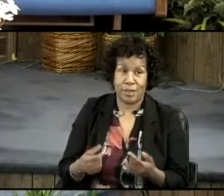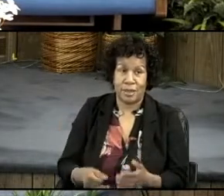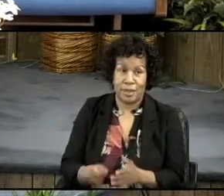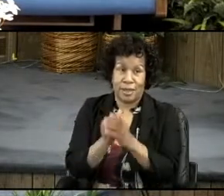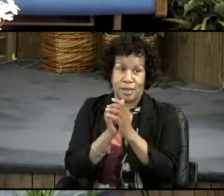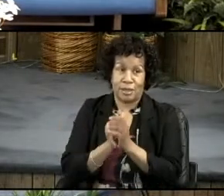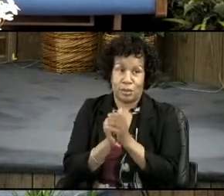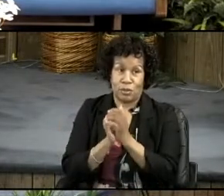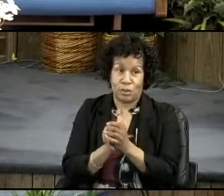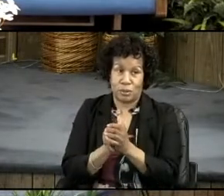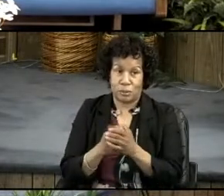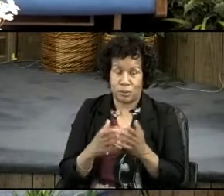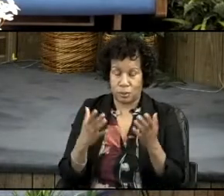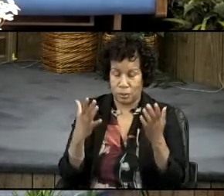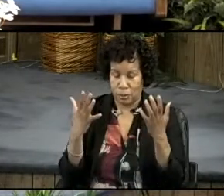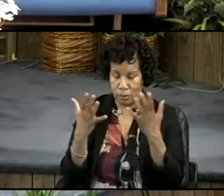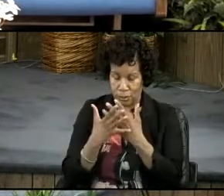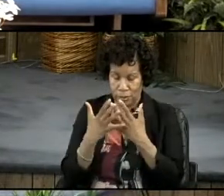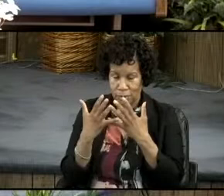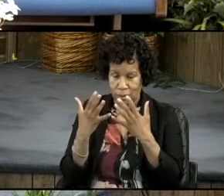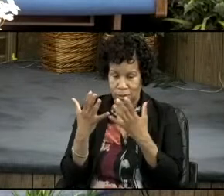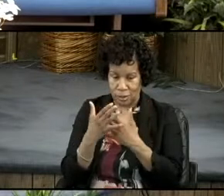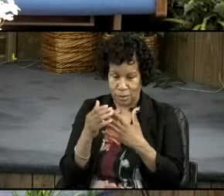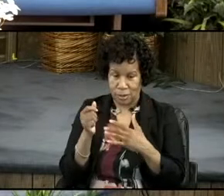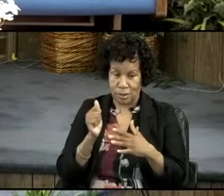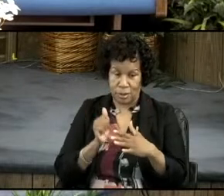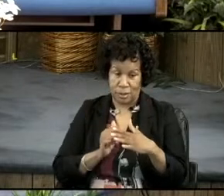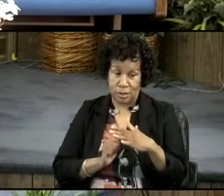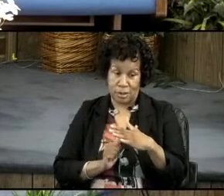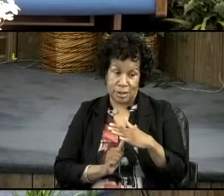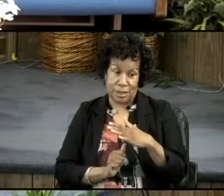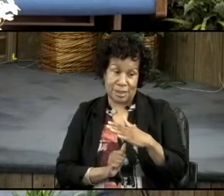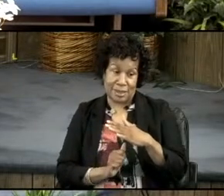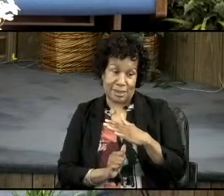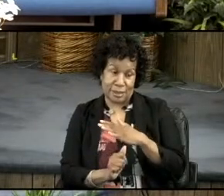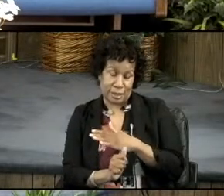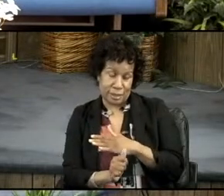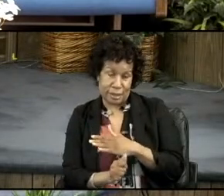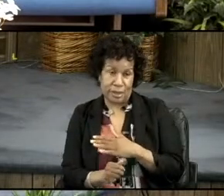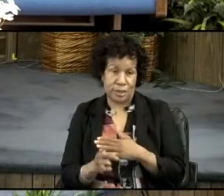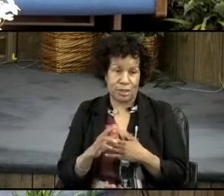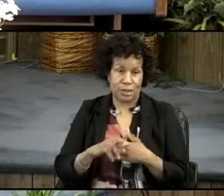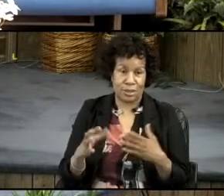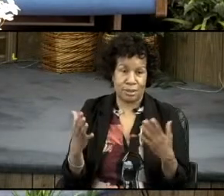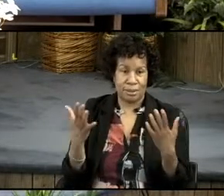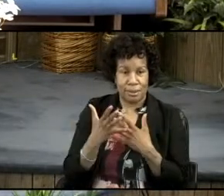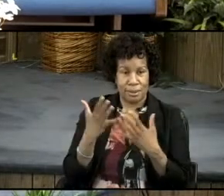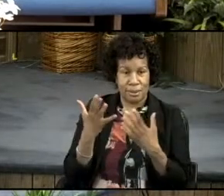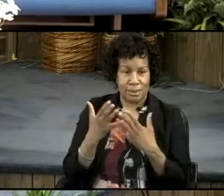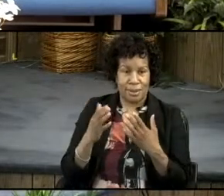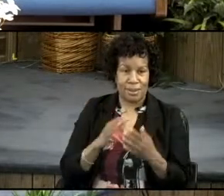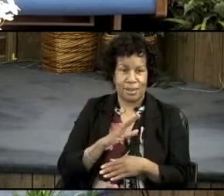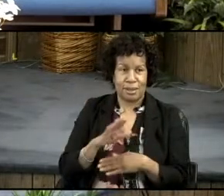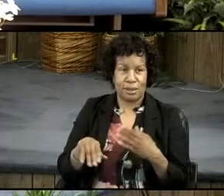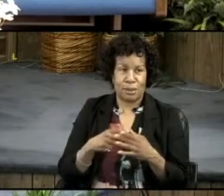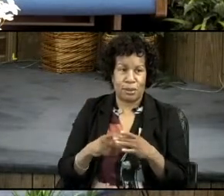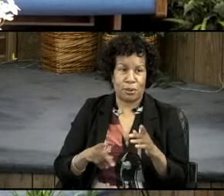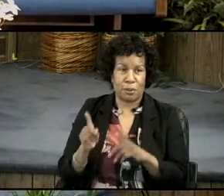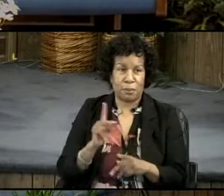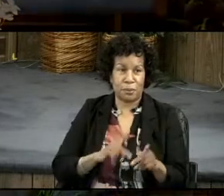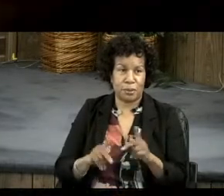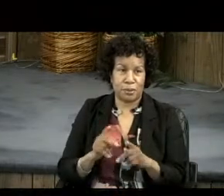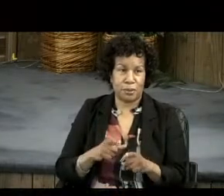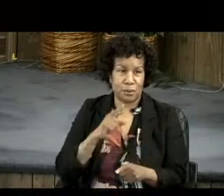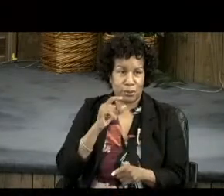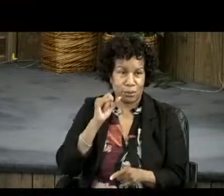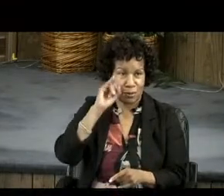mad and the hiders are scared. Look at this. And all the men of Israel, when they